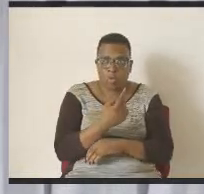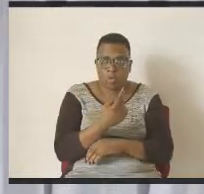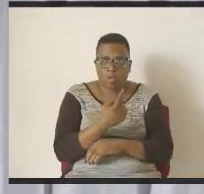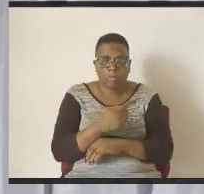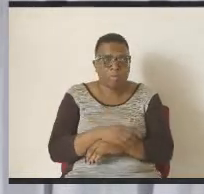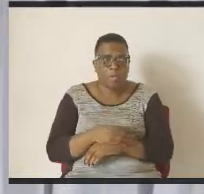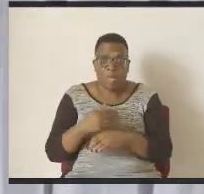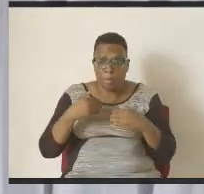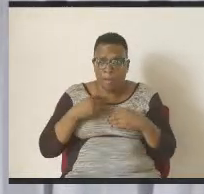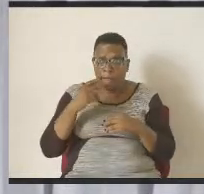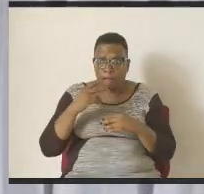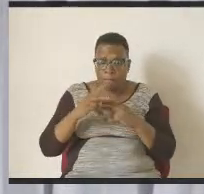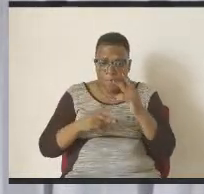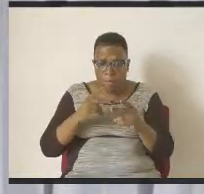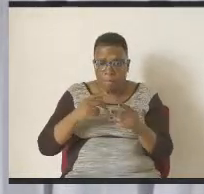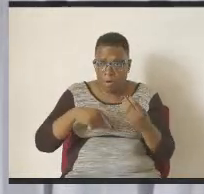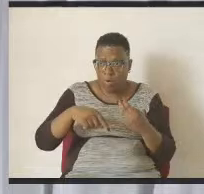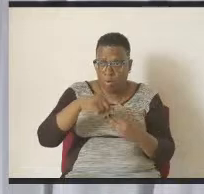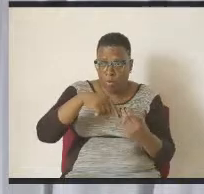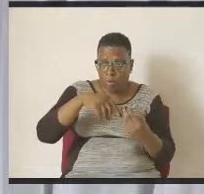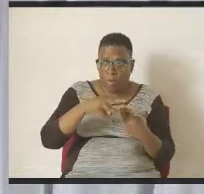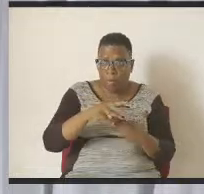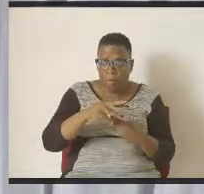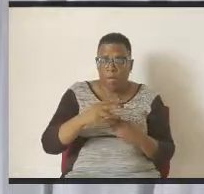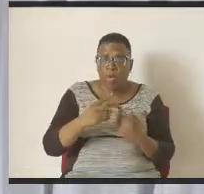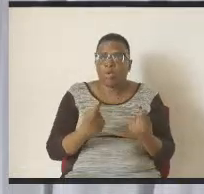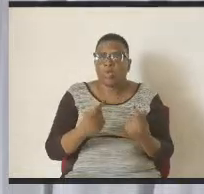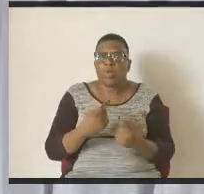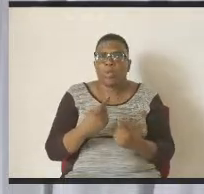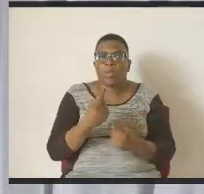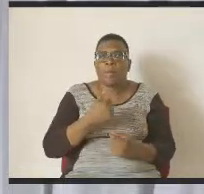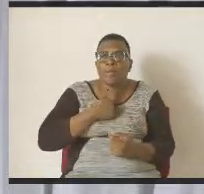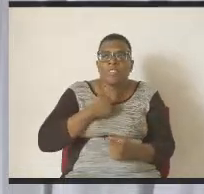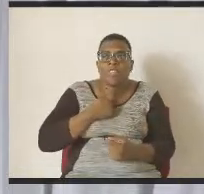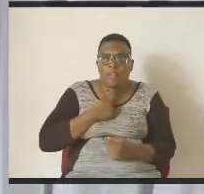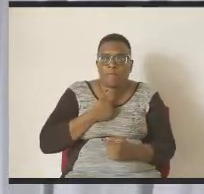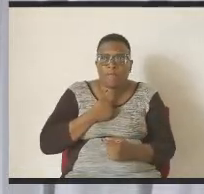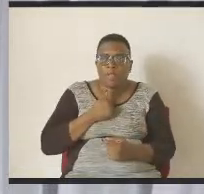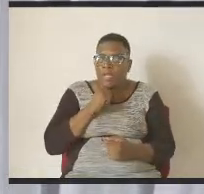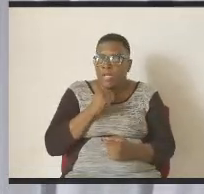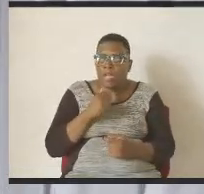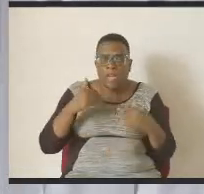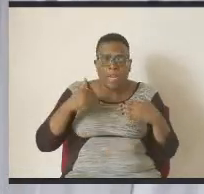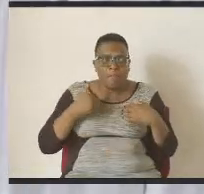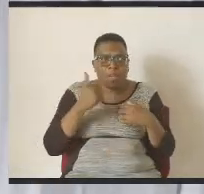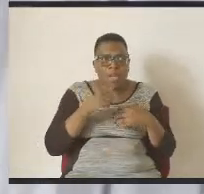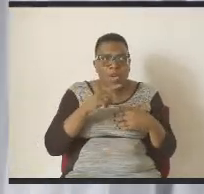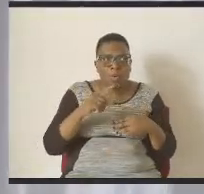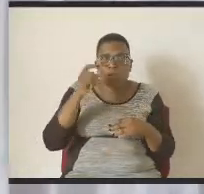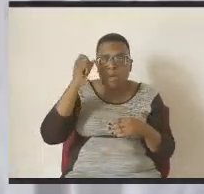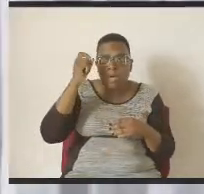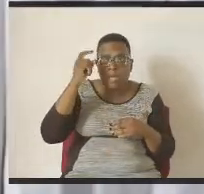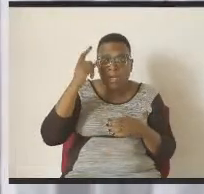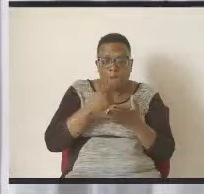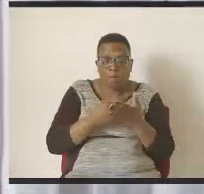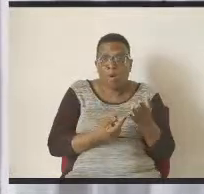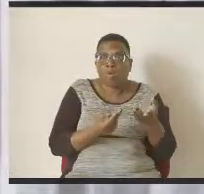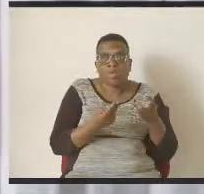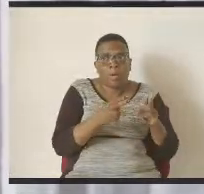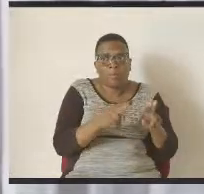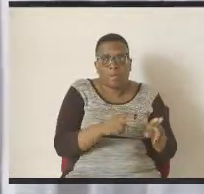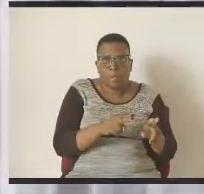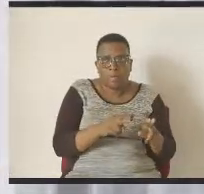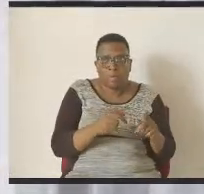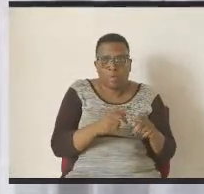people around him. That's not what we're talking about. He was alone, not having anybody in his space that